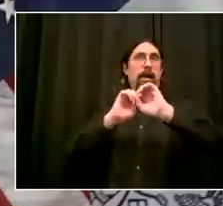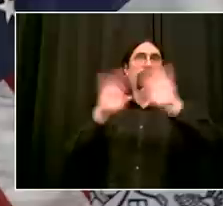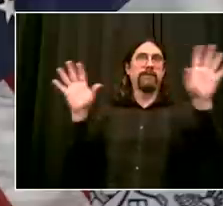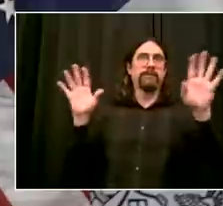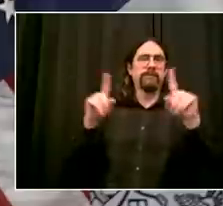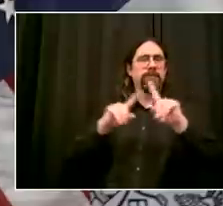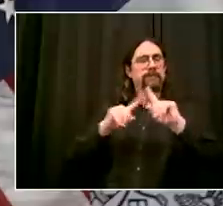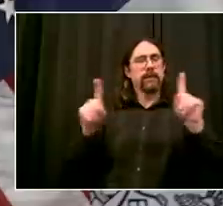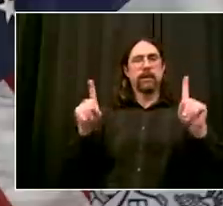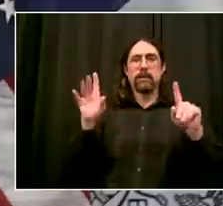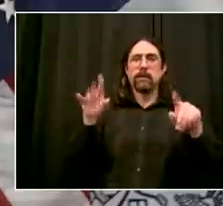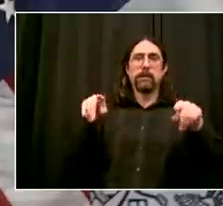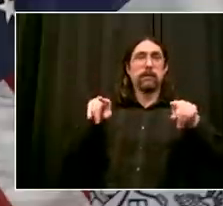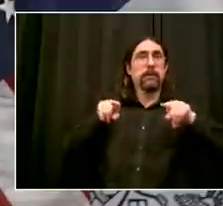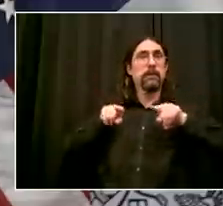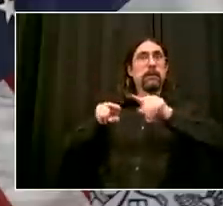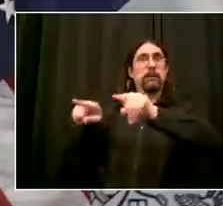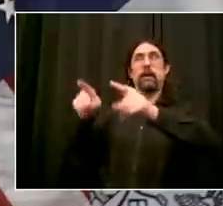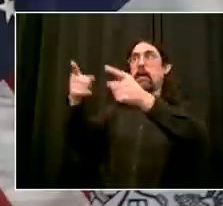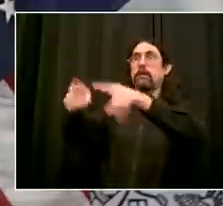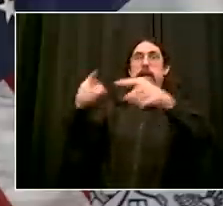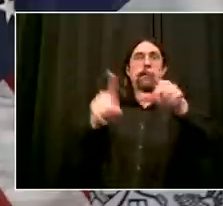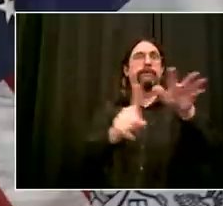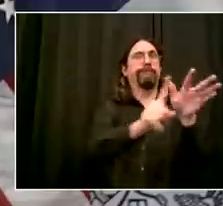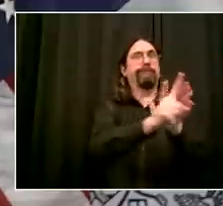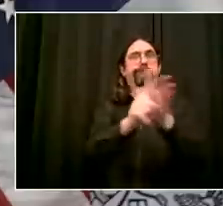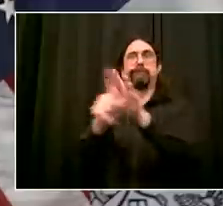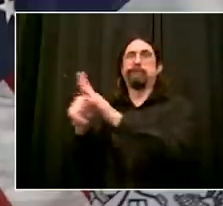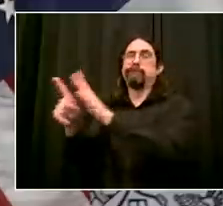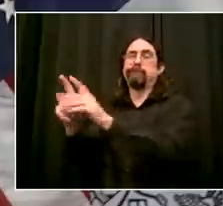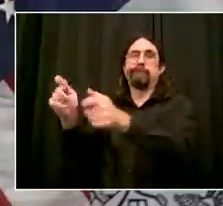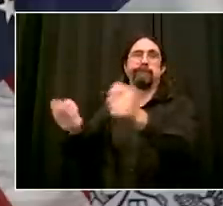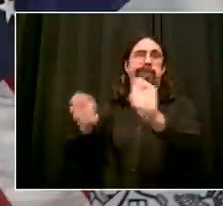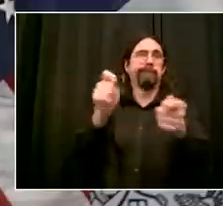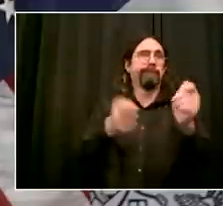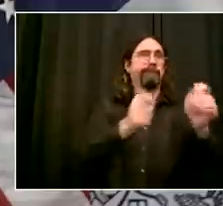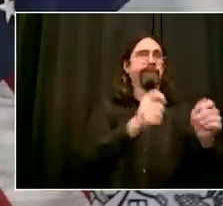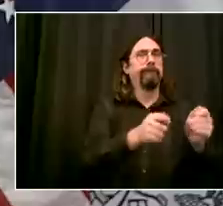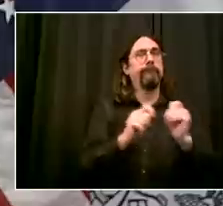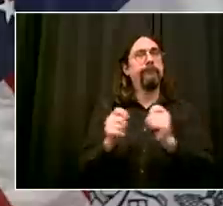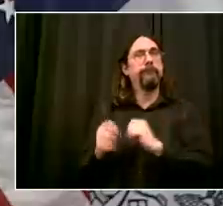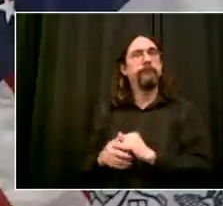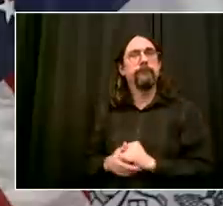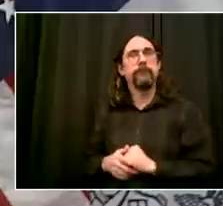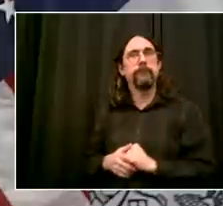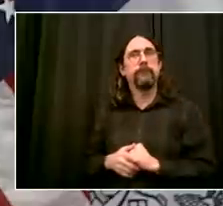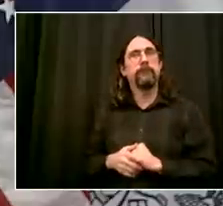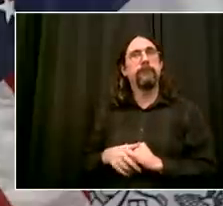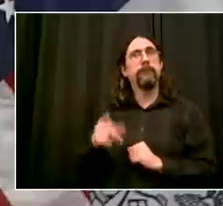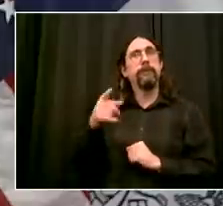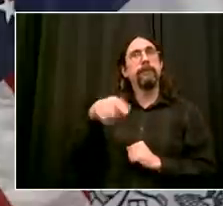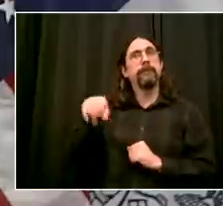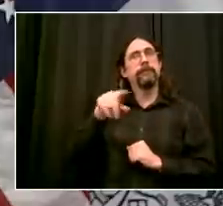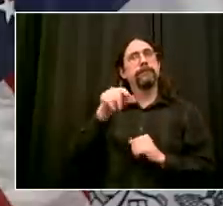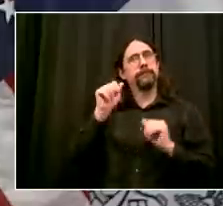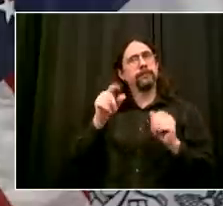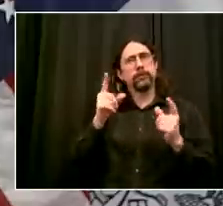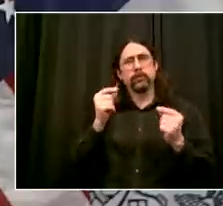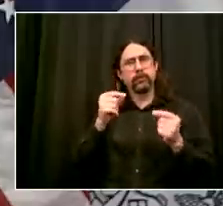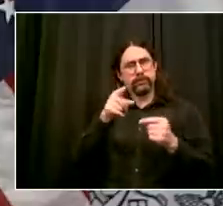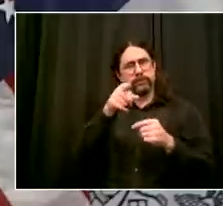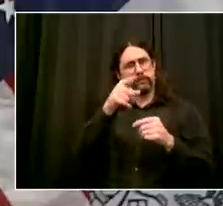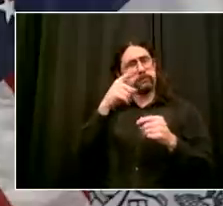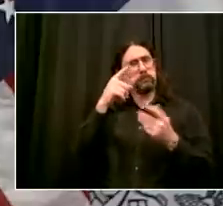telehealth. And Dr. Katz, I'd love you to jump in here. I know that it's something obviously health and hospitals used before, but